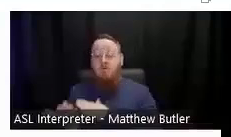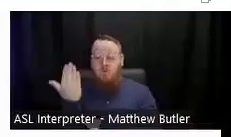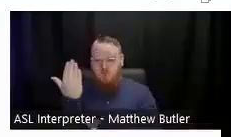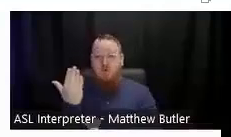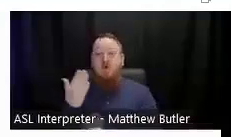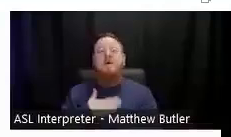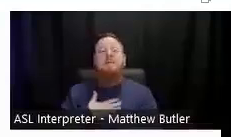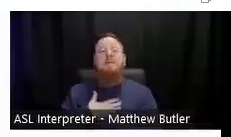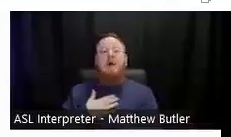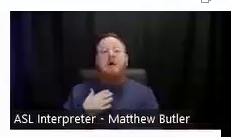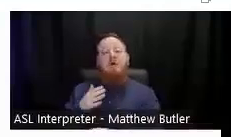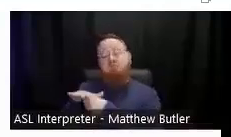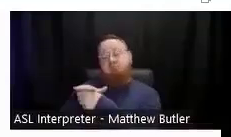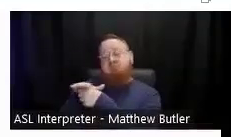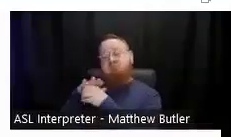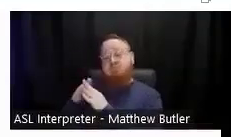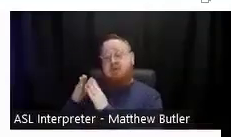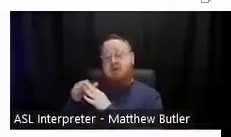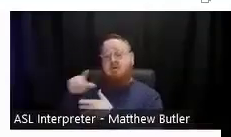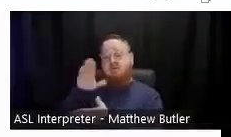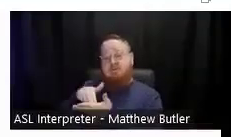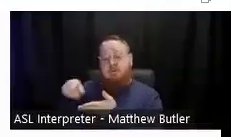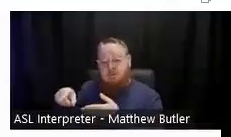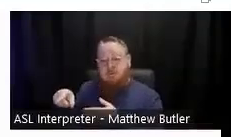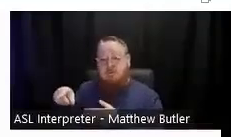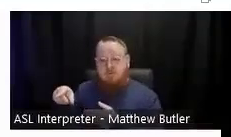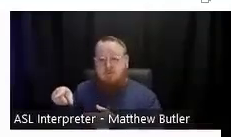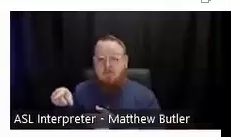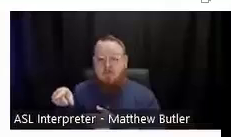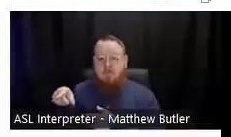hometown, and the center in my hometown had